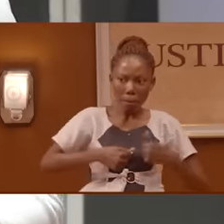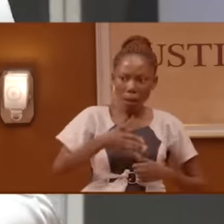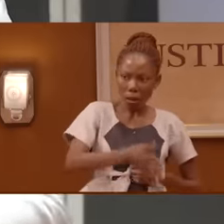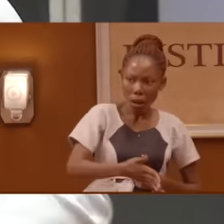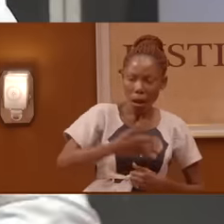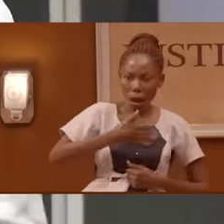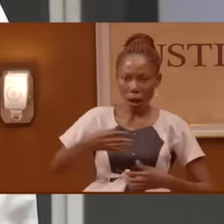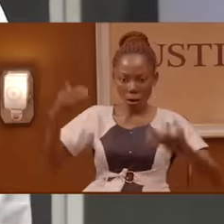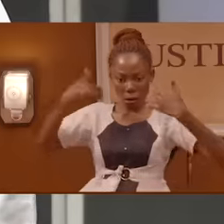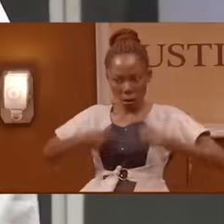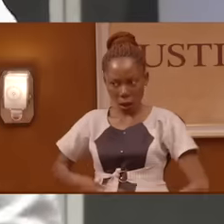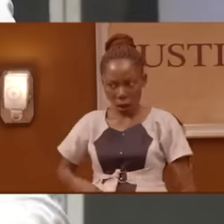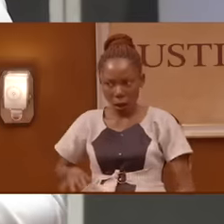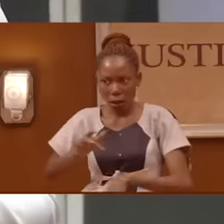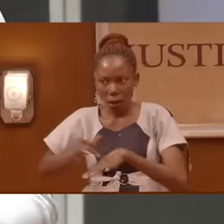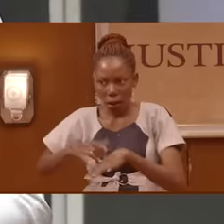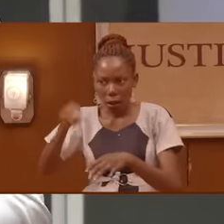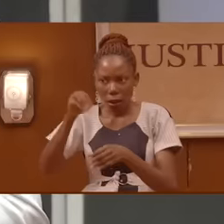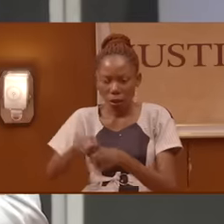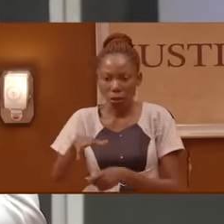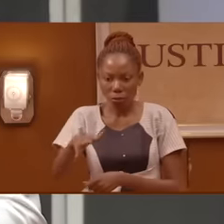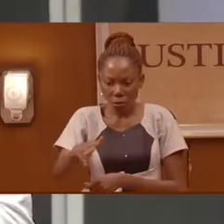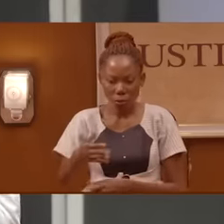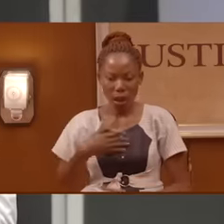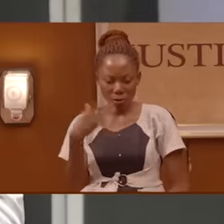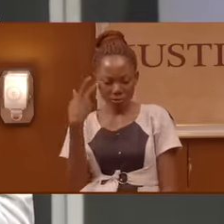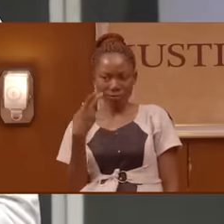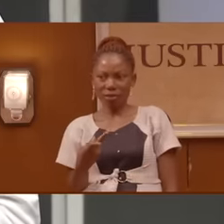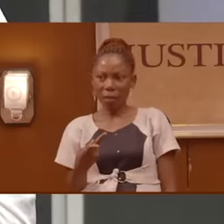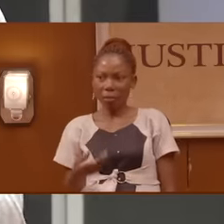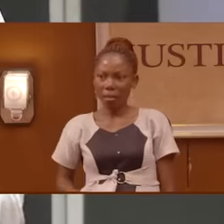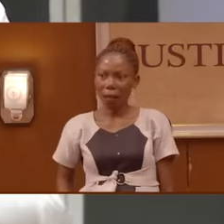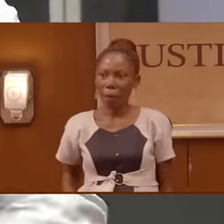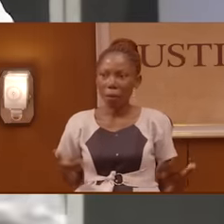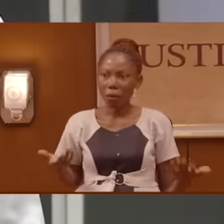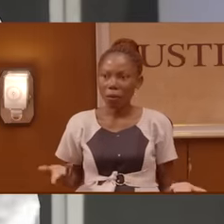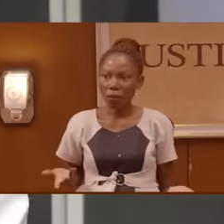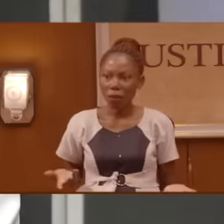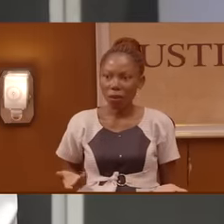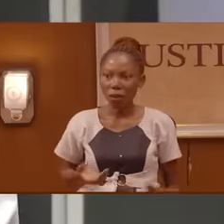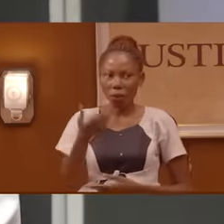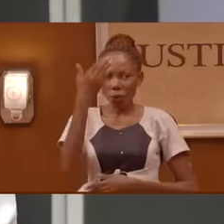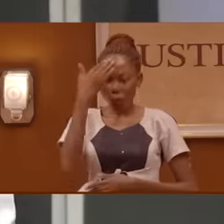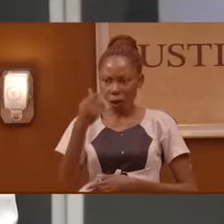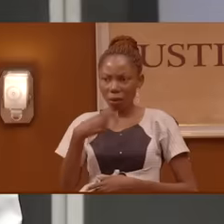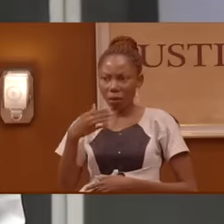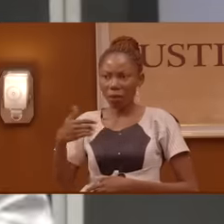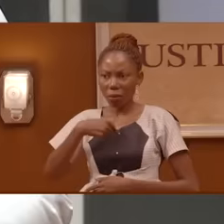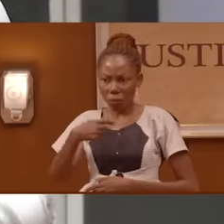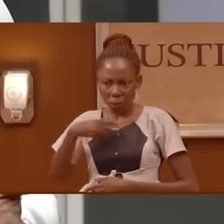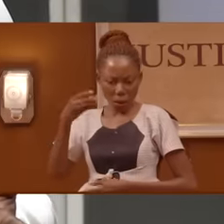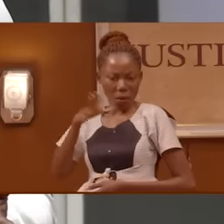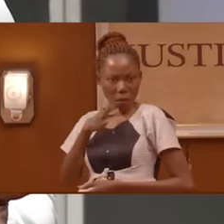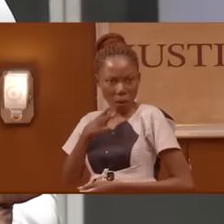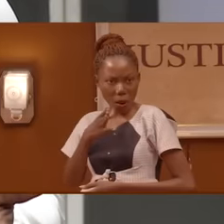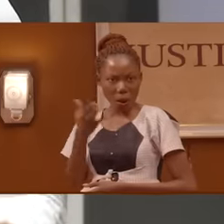front of him. I say, that what do you want to use that for, to do that? Me, I'm the mother, she doesn't even dress or bathe naked in front of me. So why